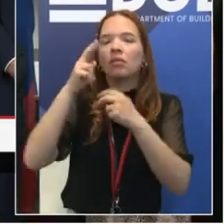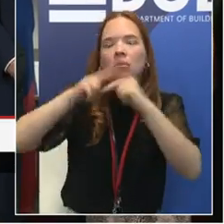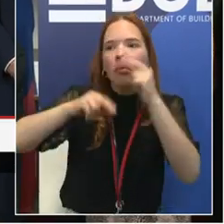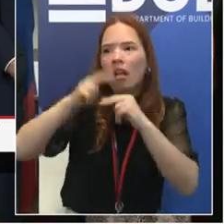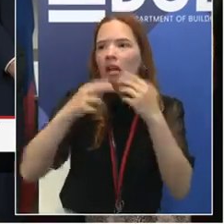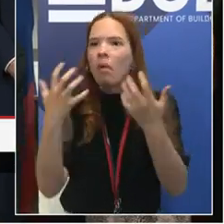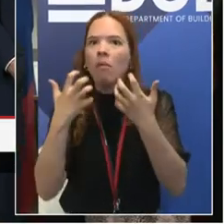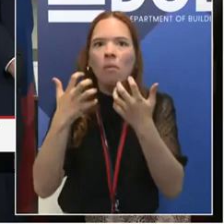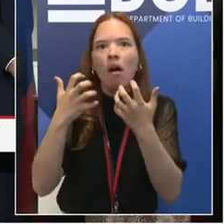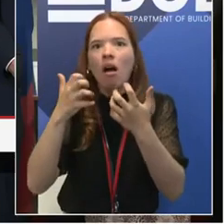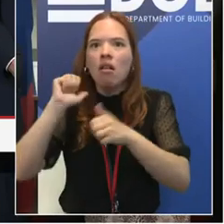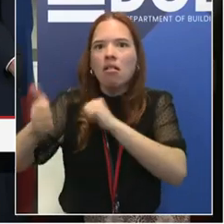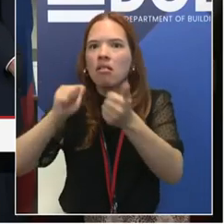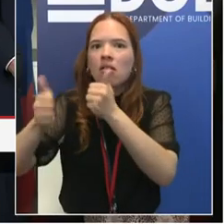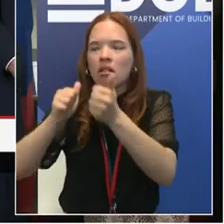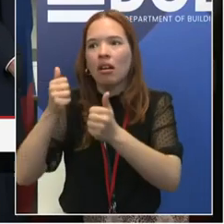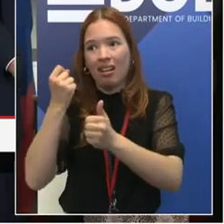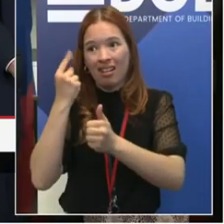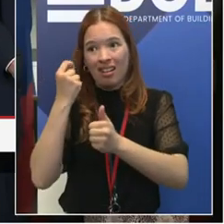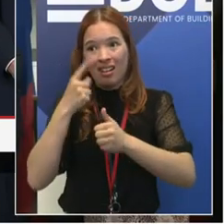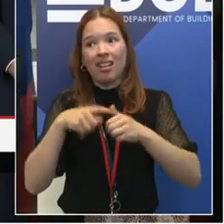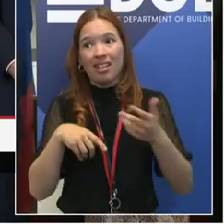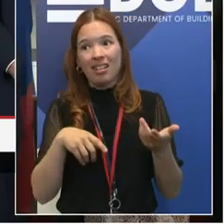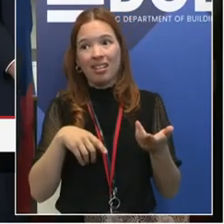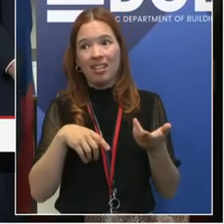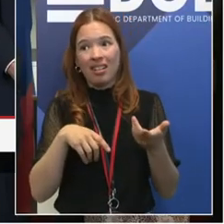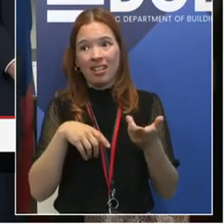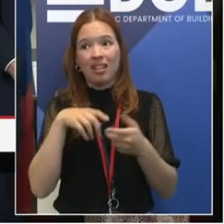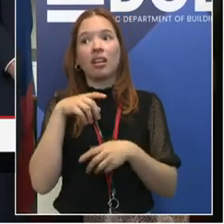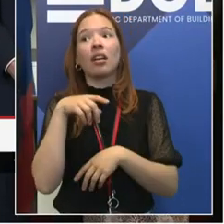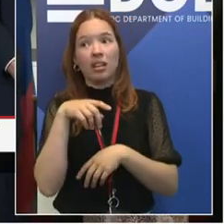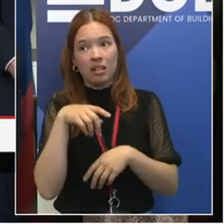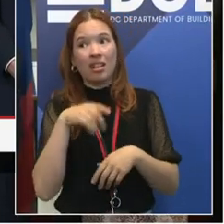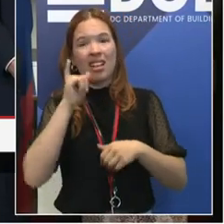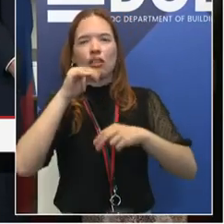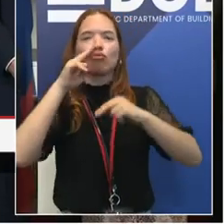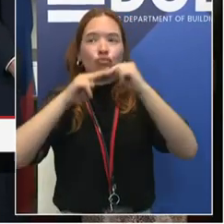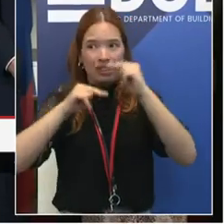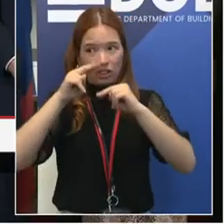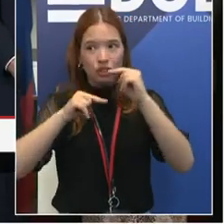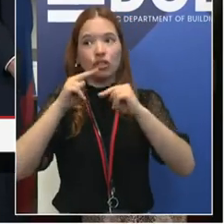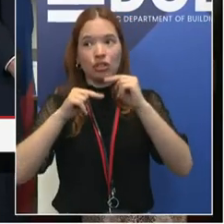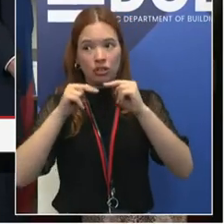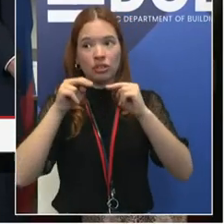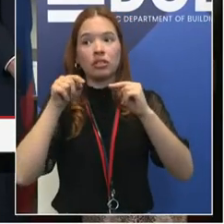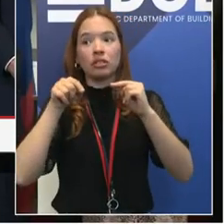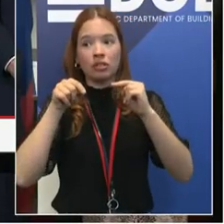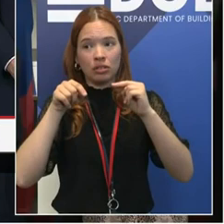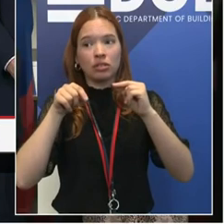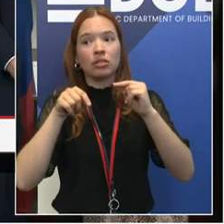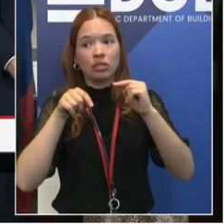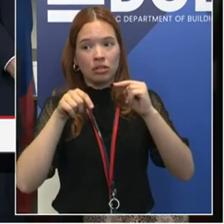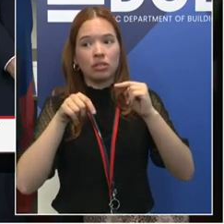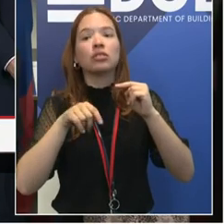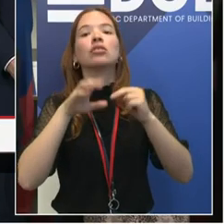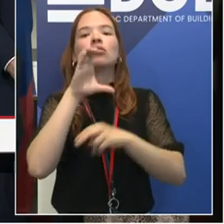heard seen go up across our city. So this agency